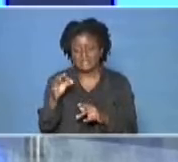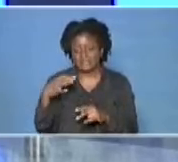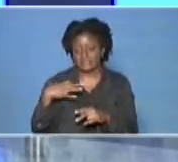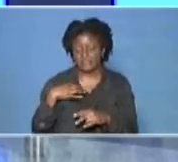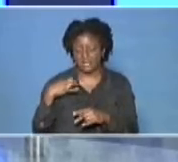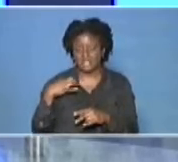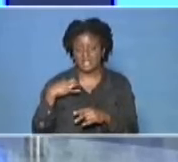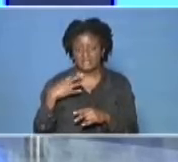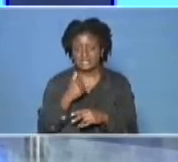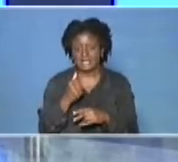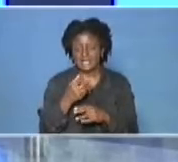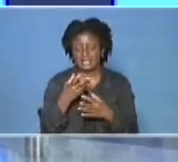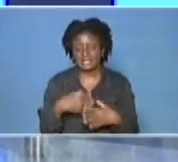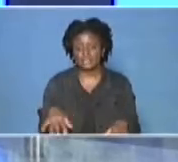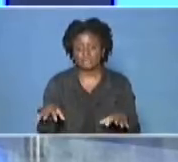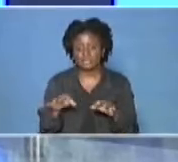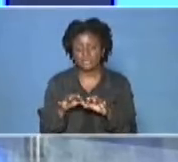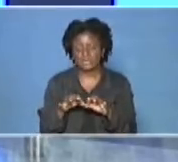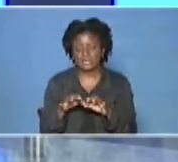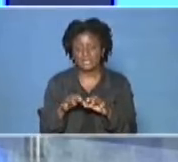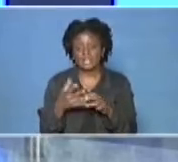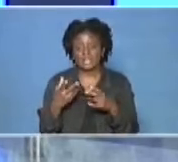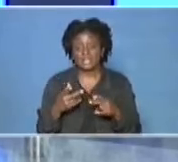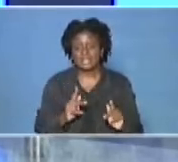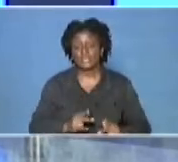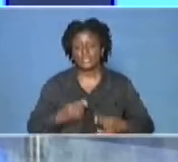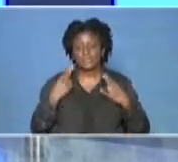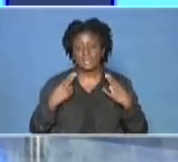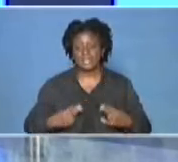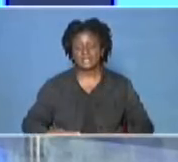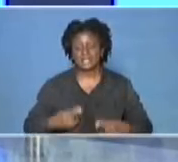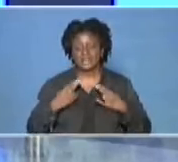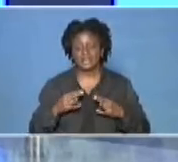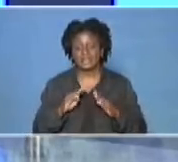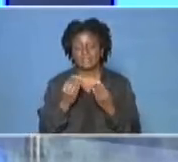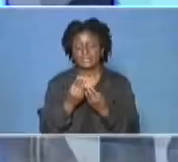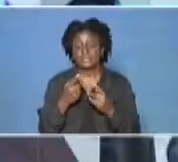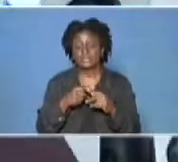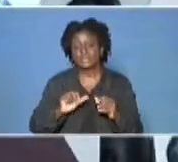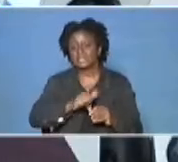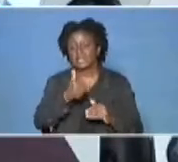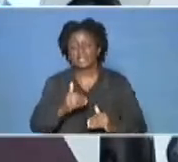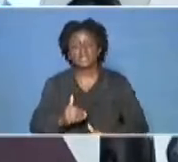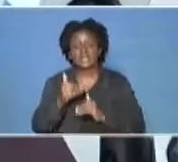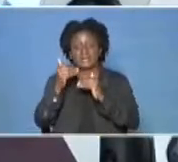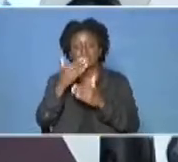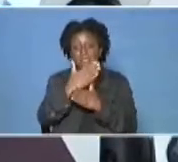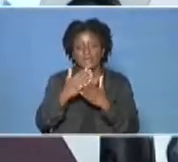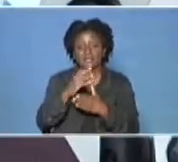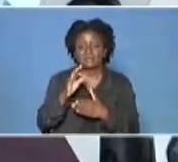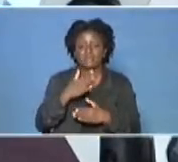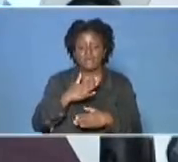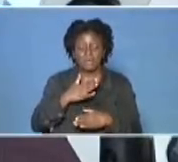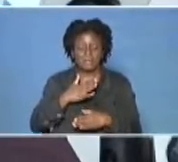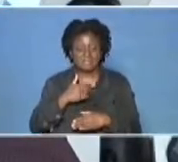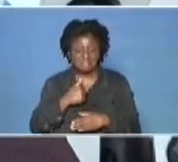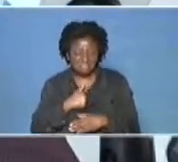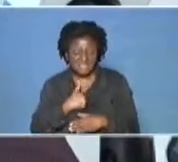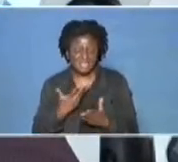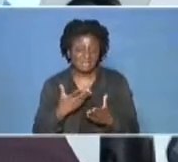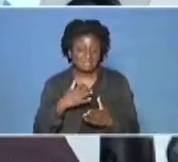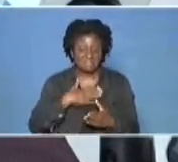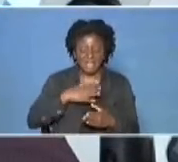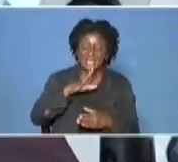key humanitarian body to another level with our LaDon Davis. It's a part of my DNA, I suppose, right?